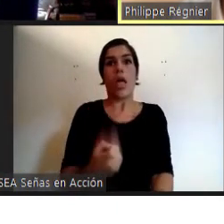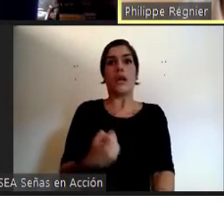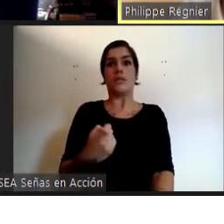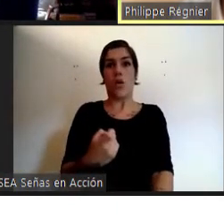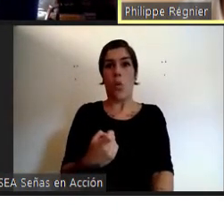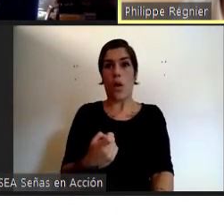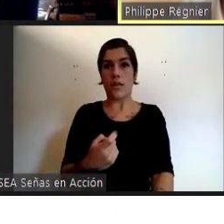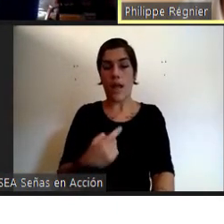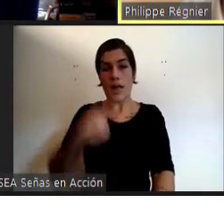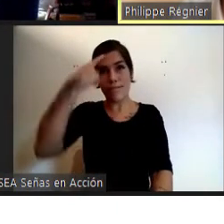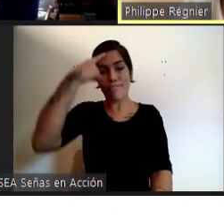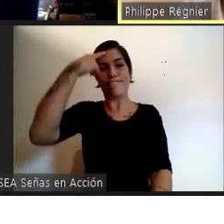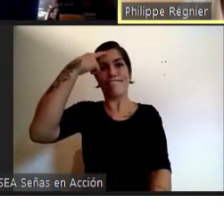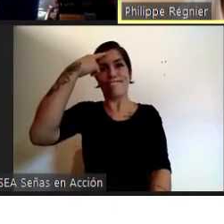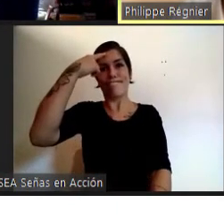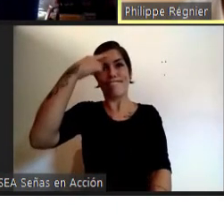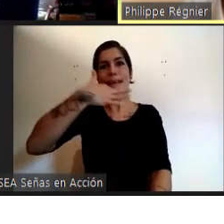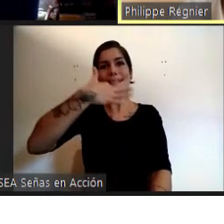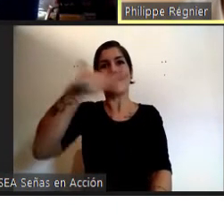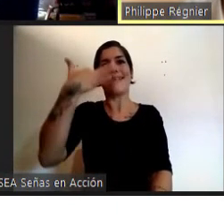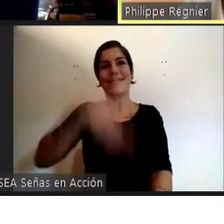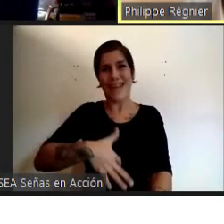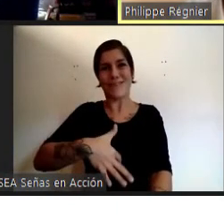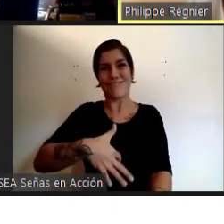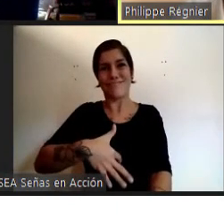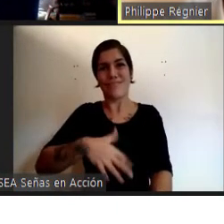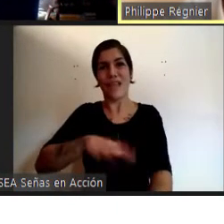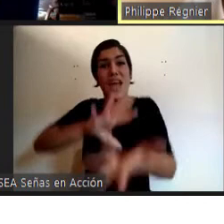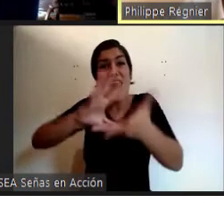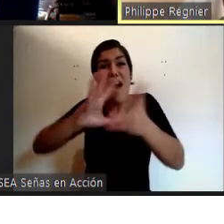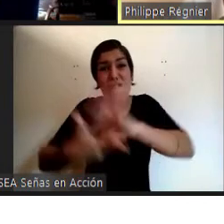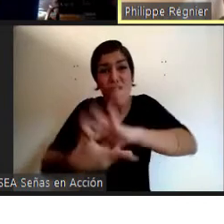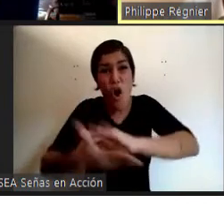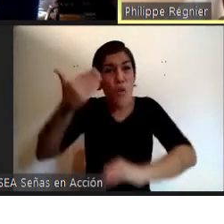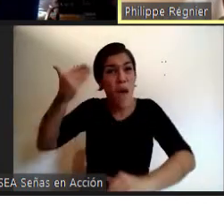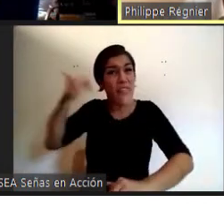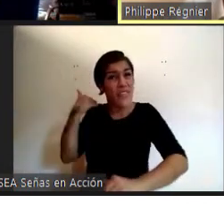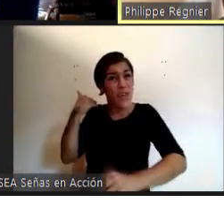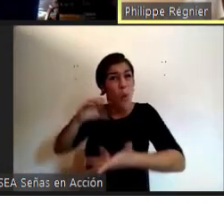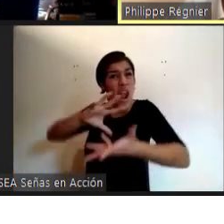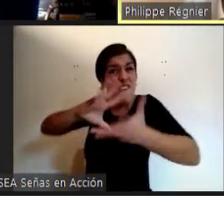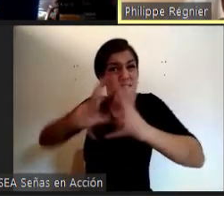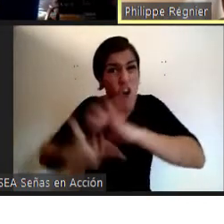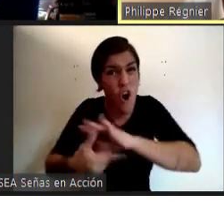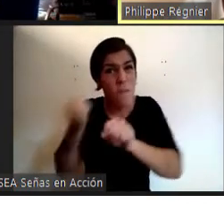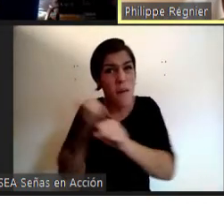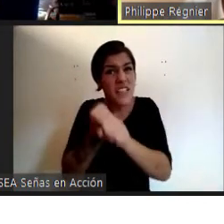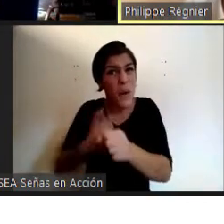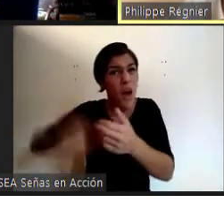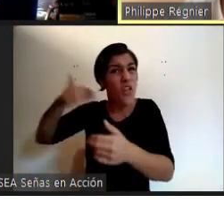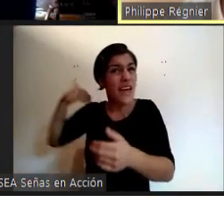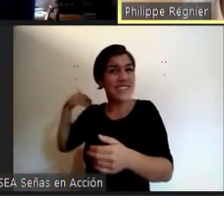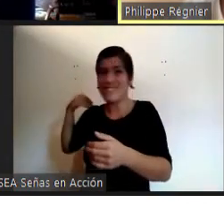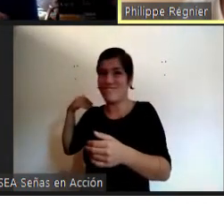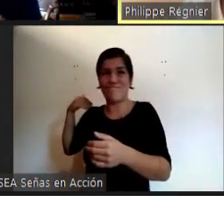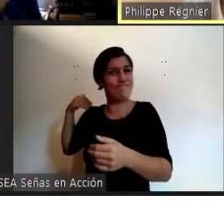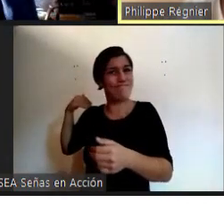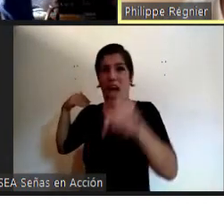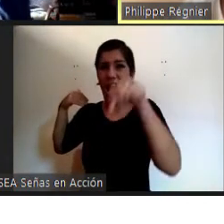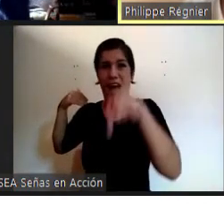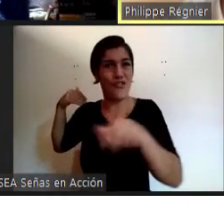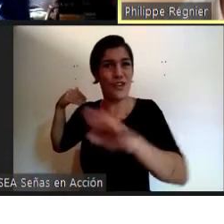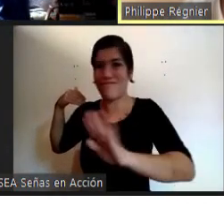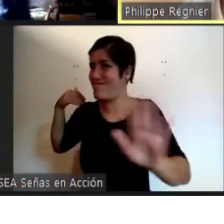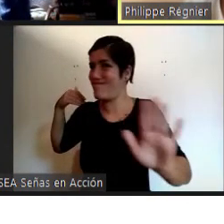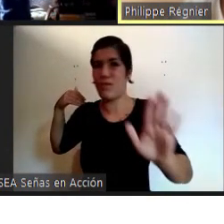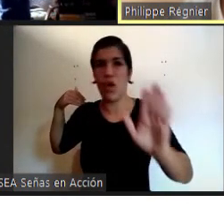whole thing. The schemes that had been the ones in place for a few years now are no longer convenient, are no